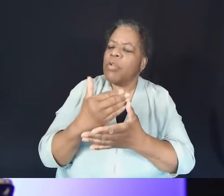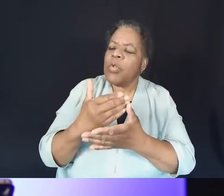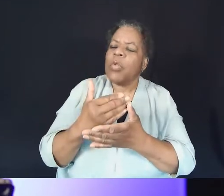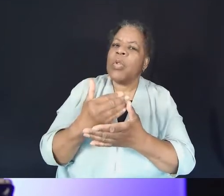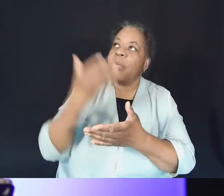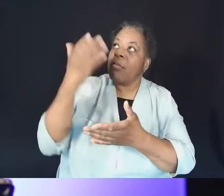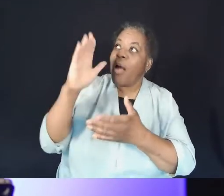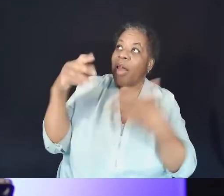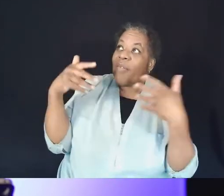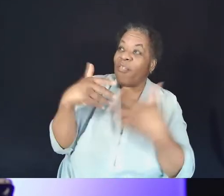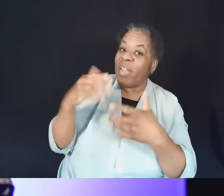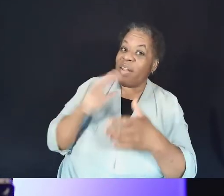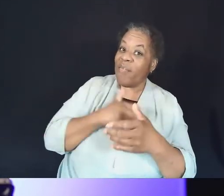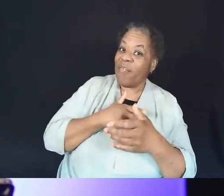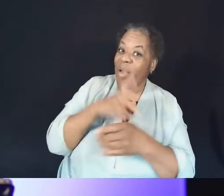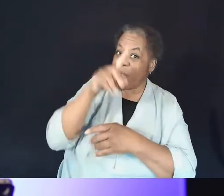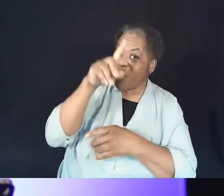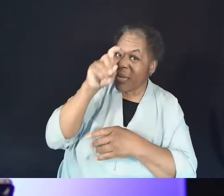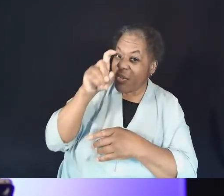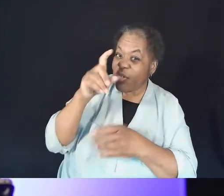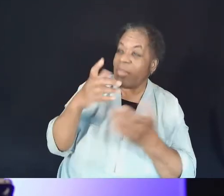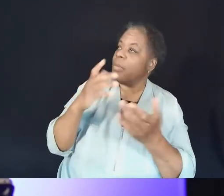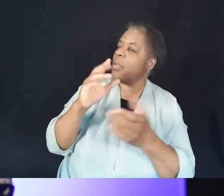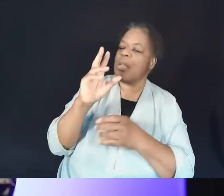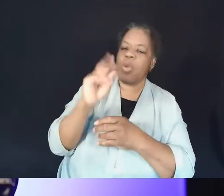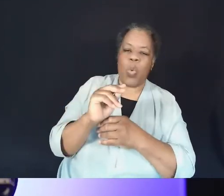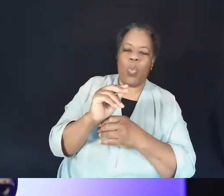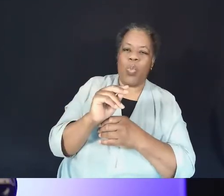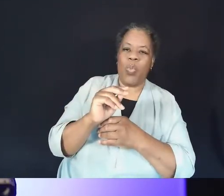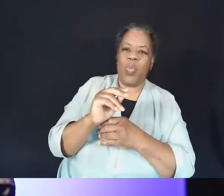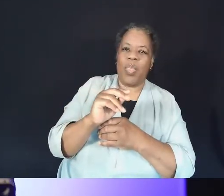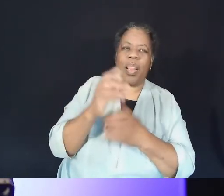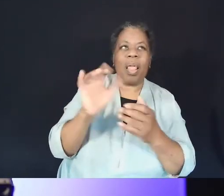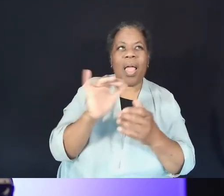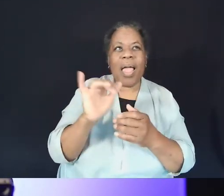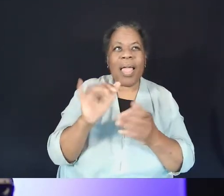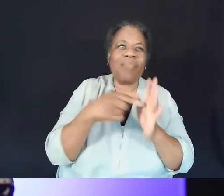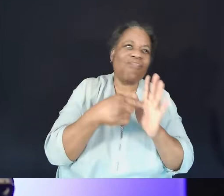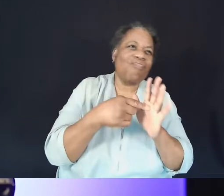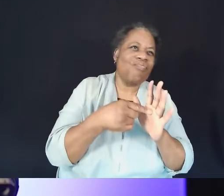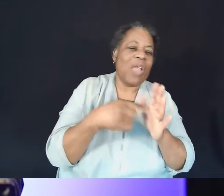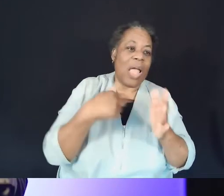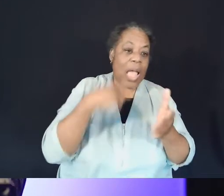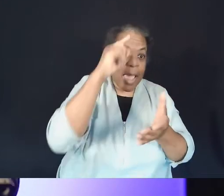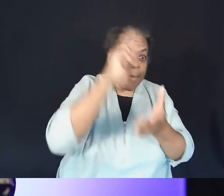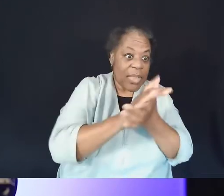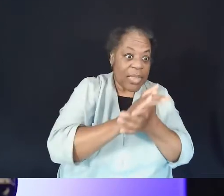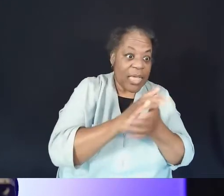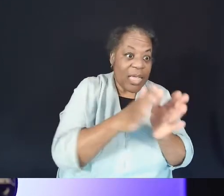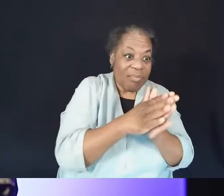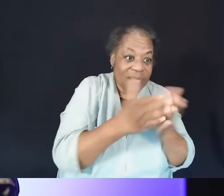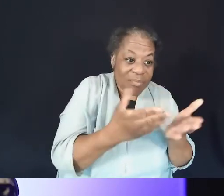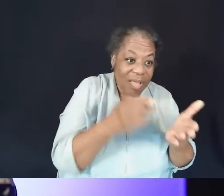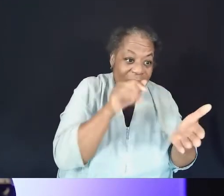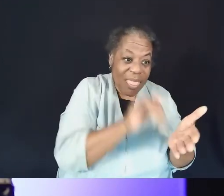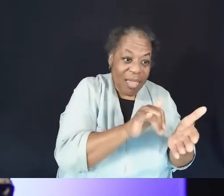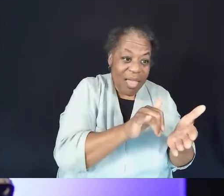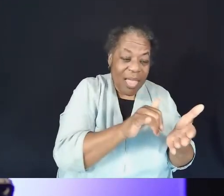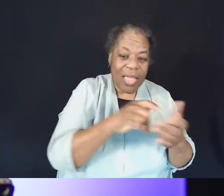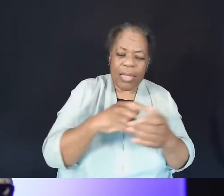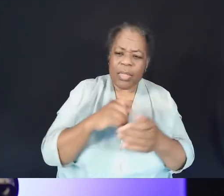our questions. So questions like, do I really believe this? And what do I really